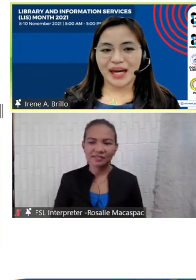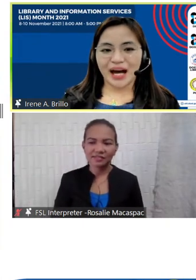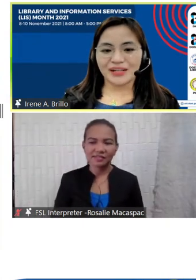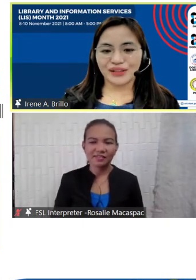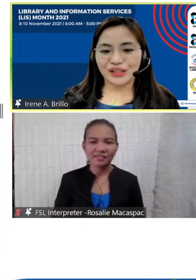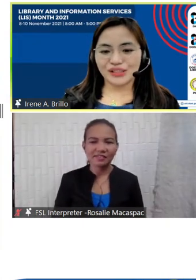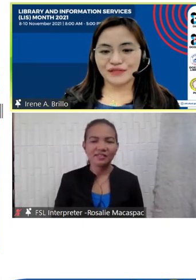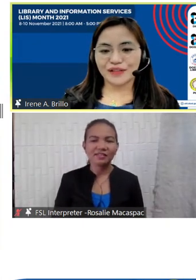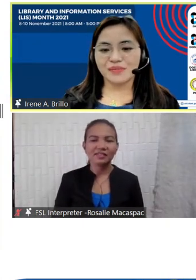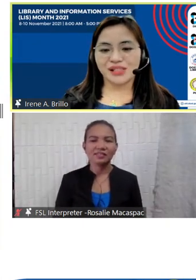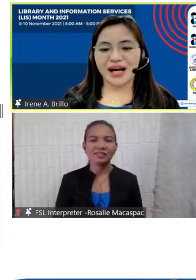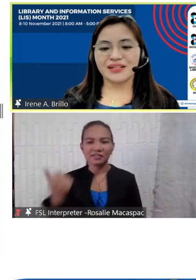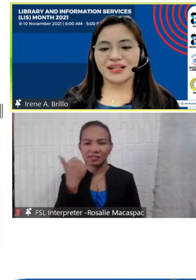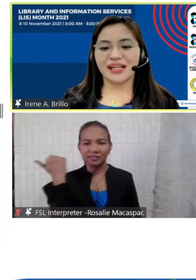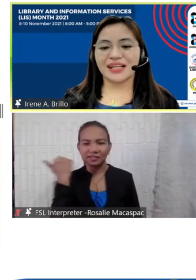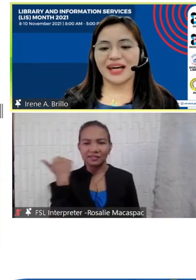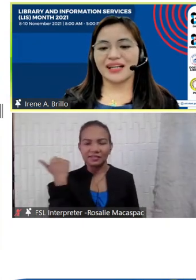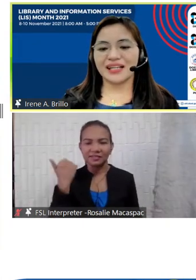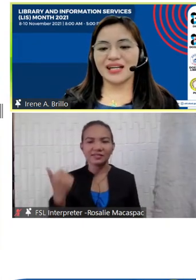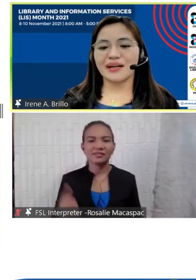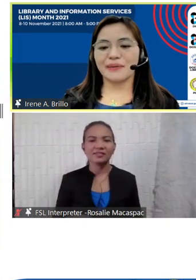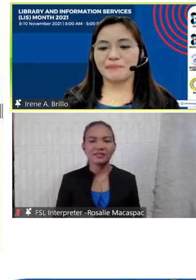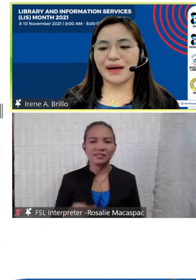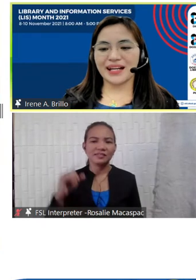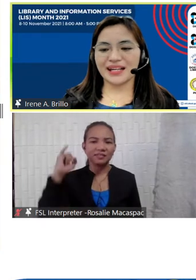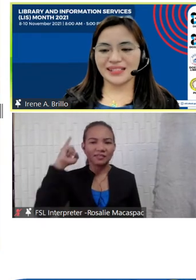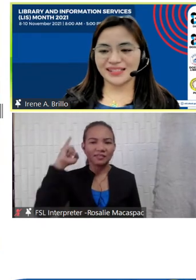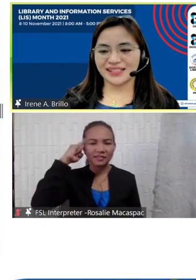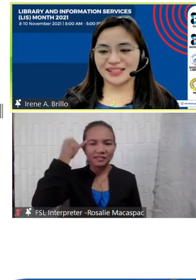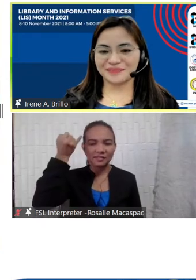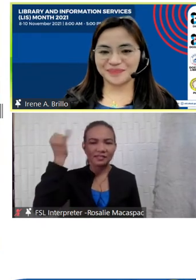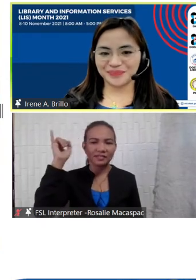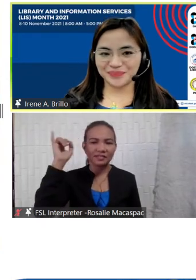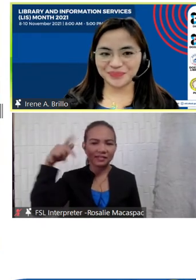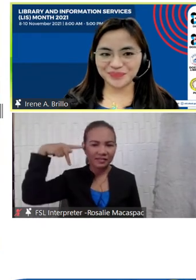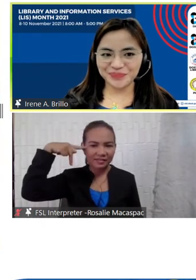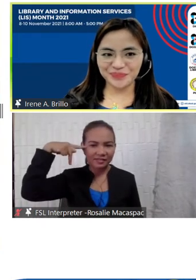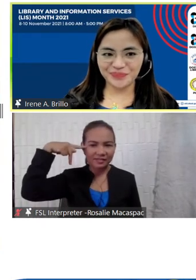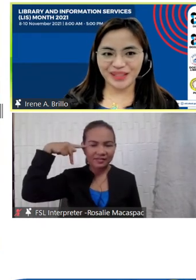And we have also from John Rick E. Perez.